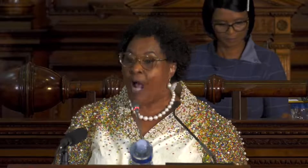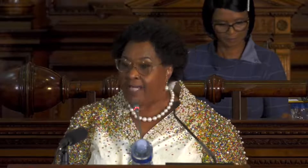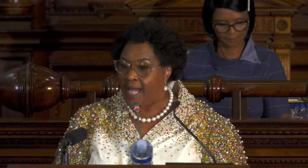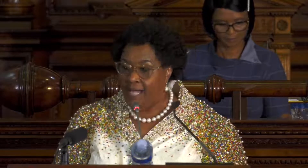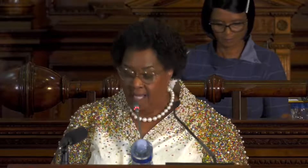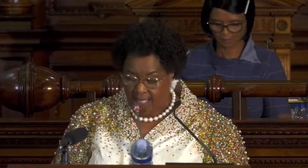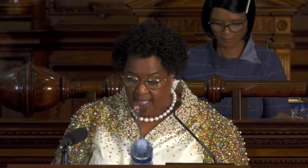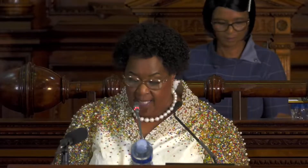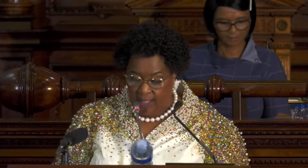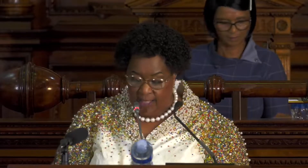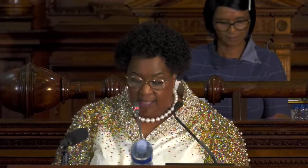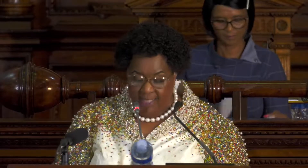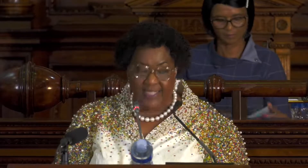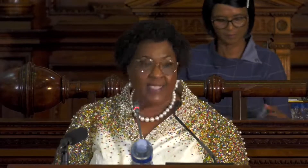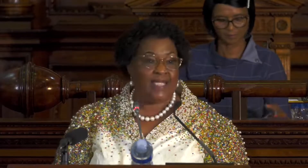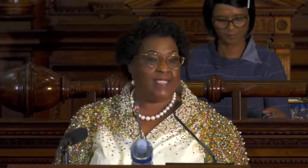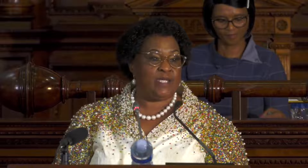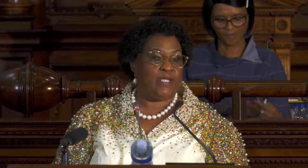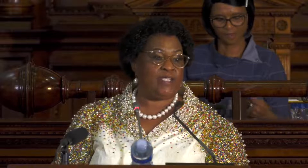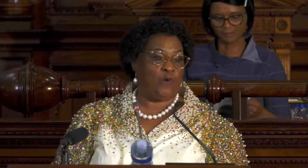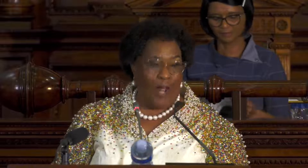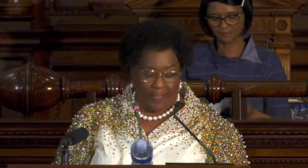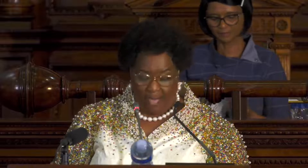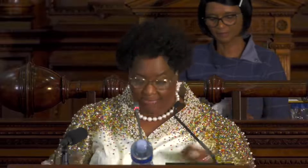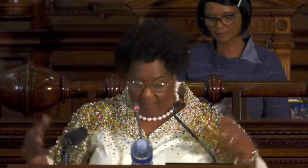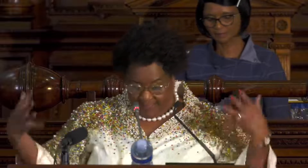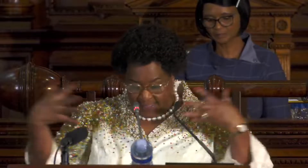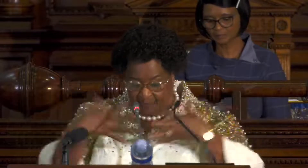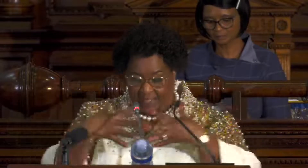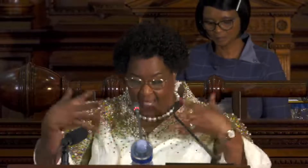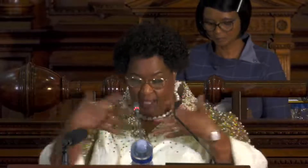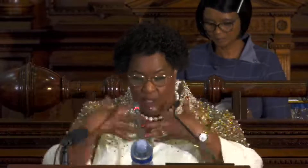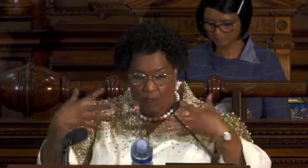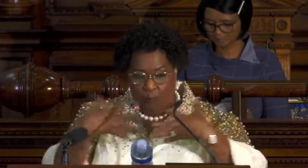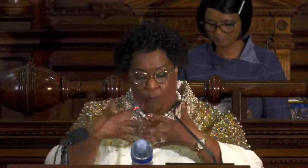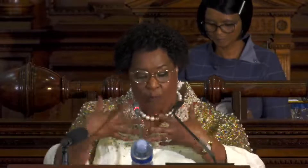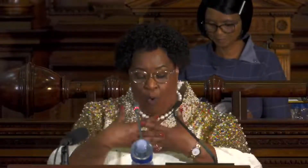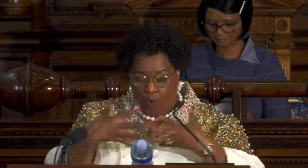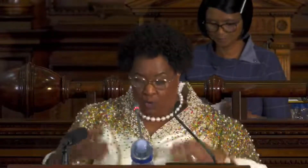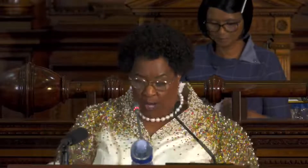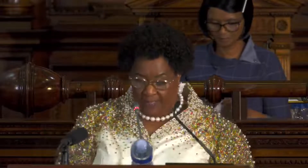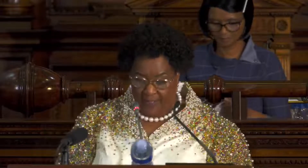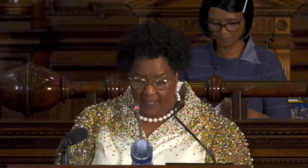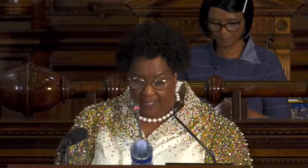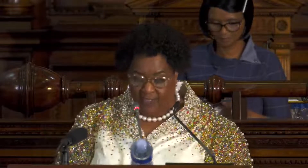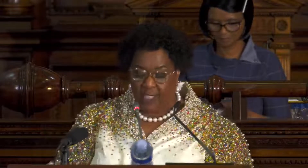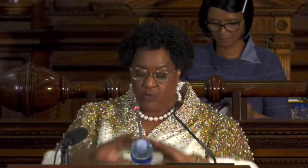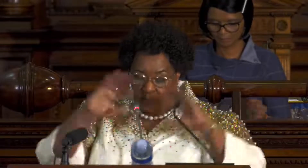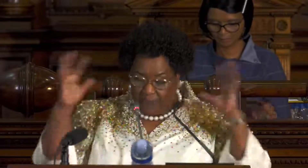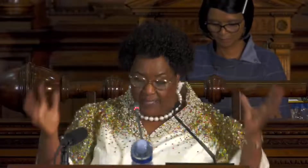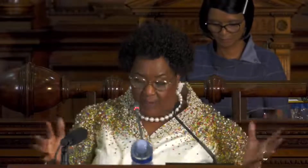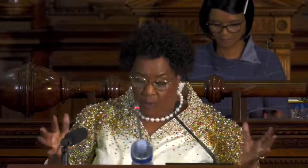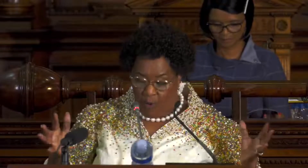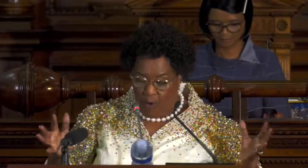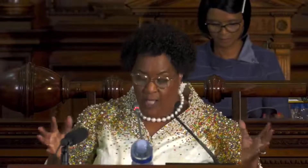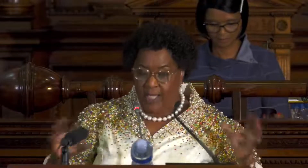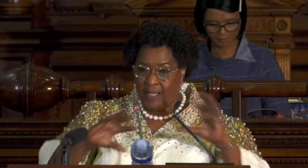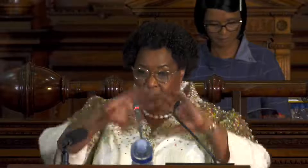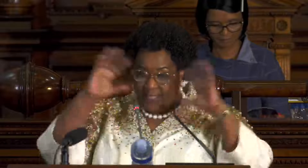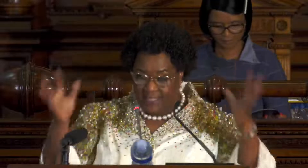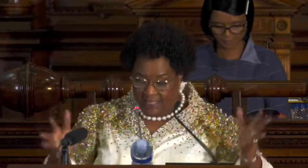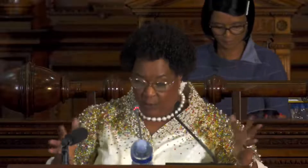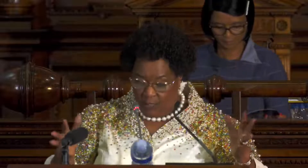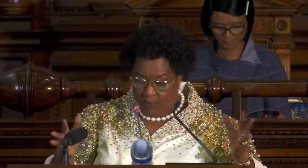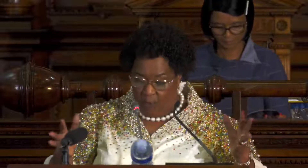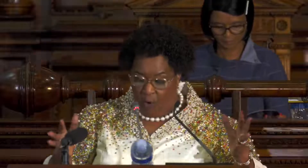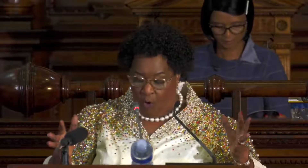itshebeletse kwana, nationally e itshebeletse kwana. Re sebetsa mmoho jwale. Re tshwanetse re plane mmoho, re